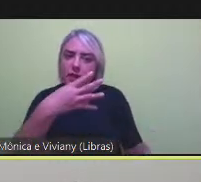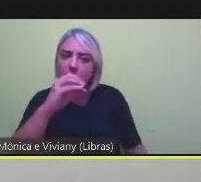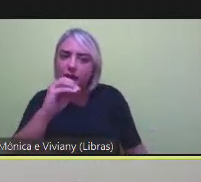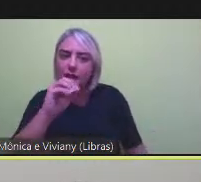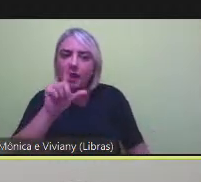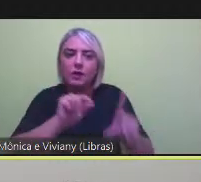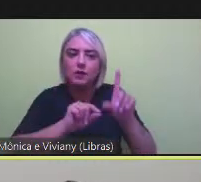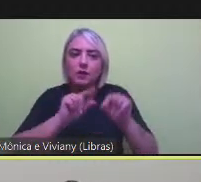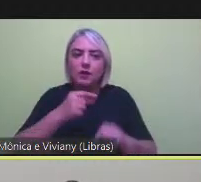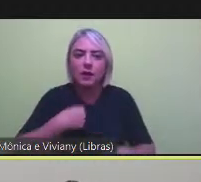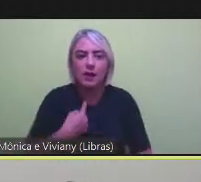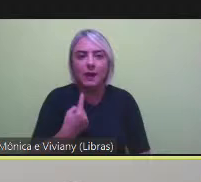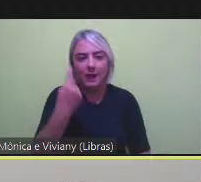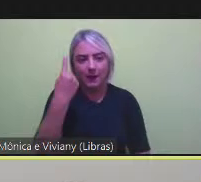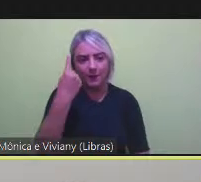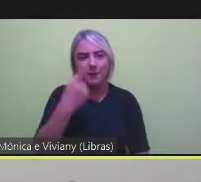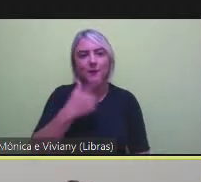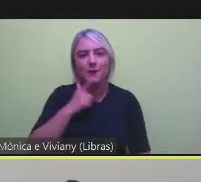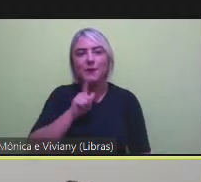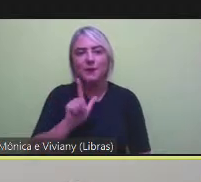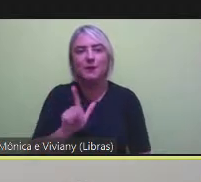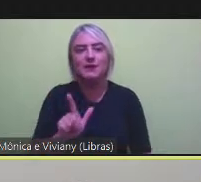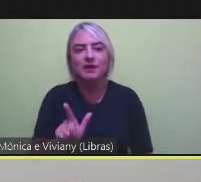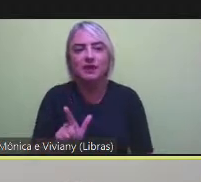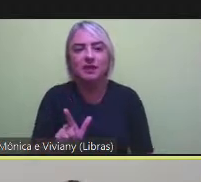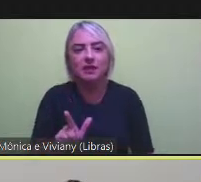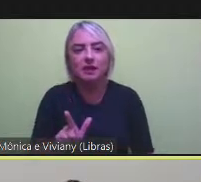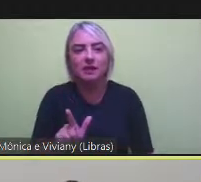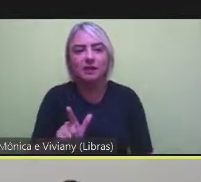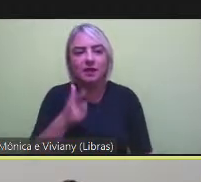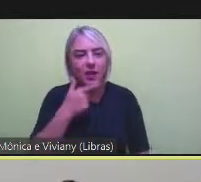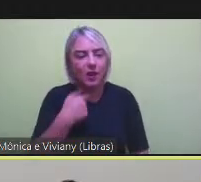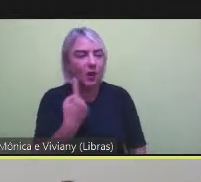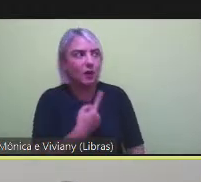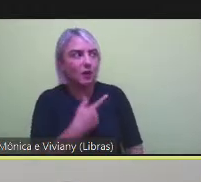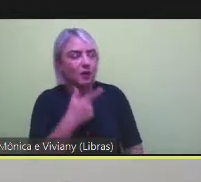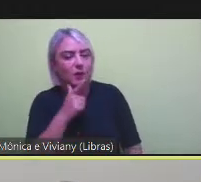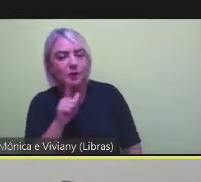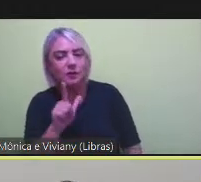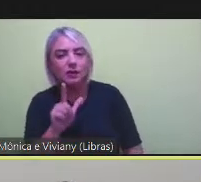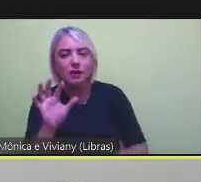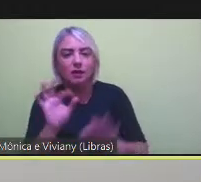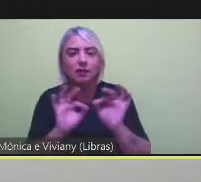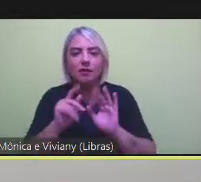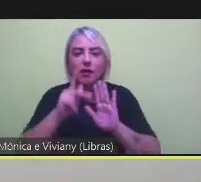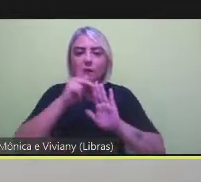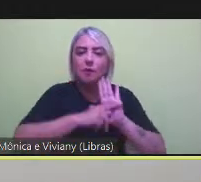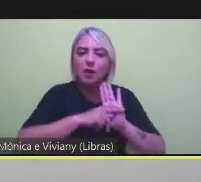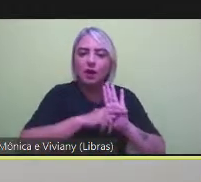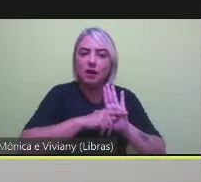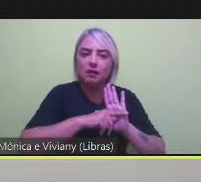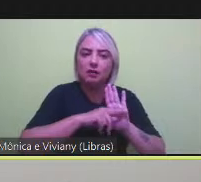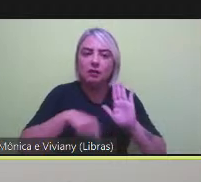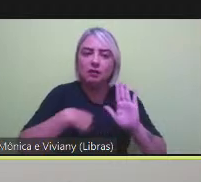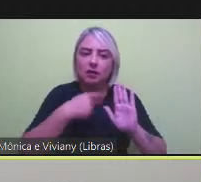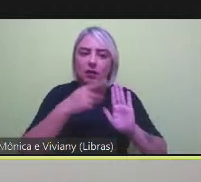the 40 selected. I was there. So we were following here, we were able to build this